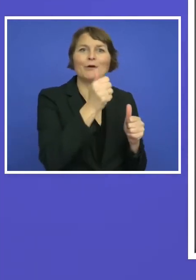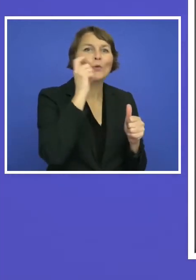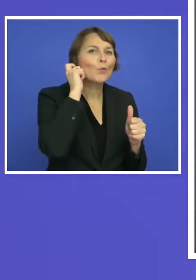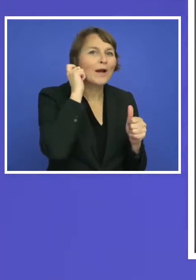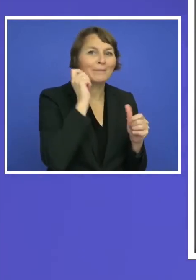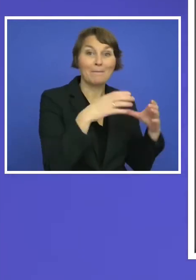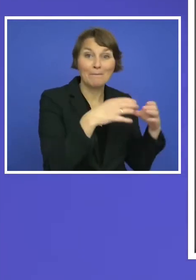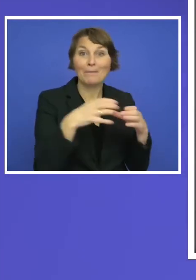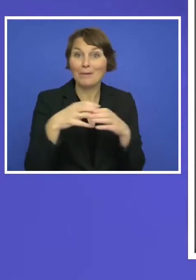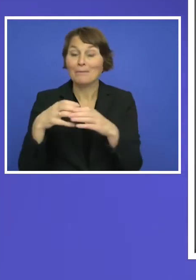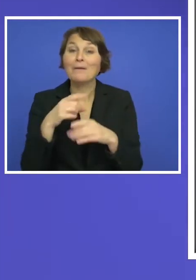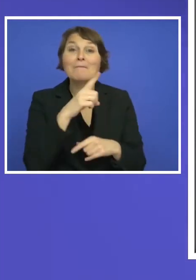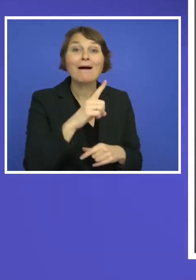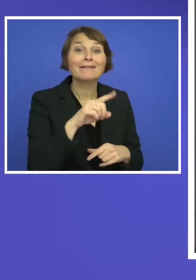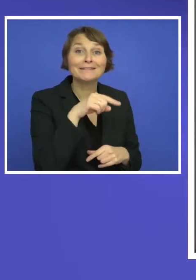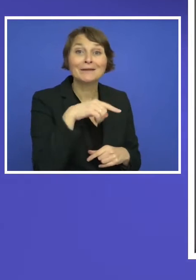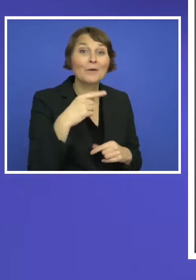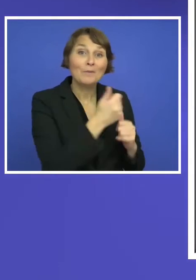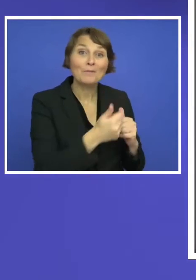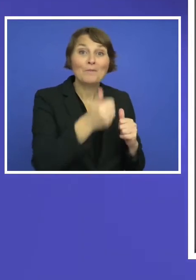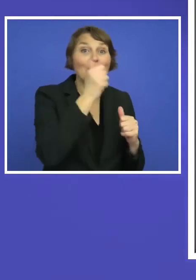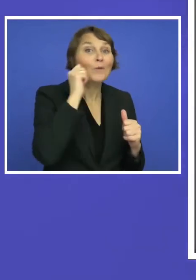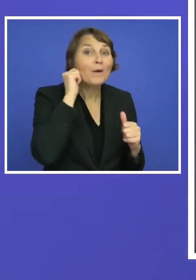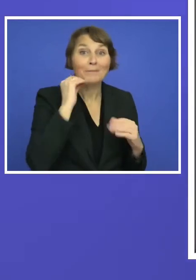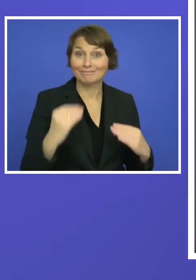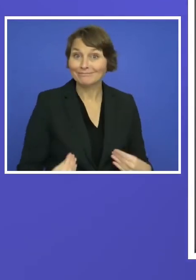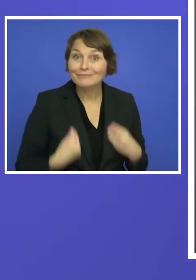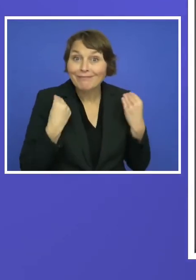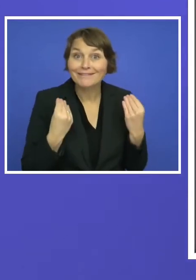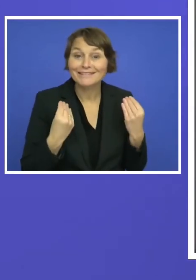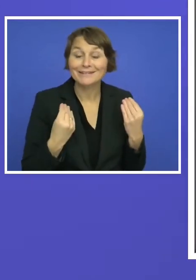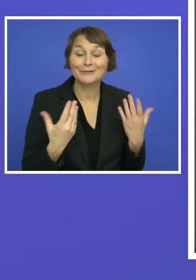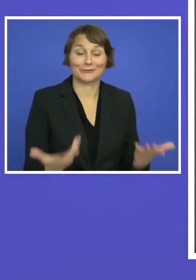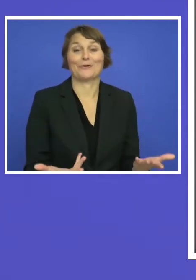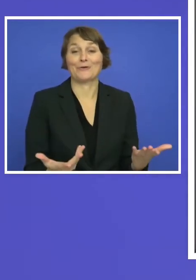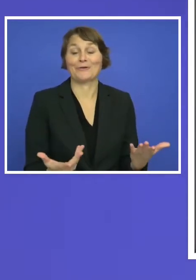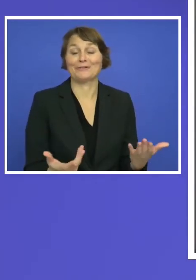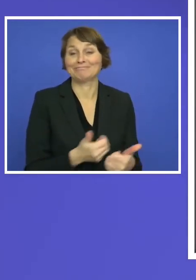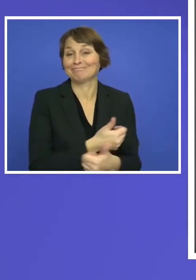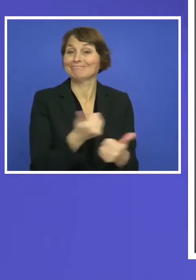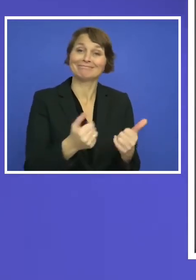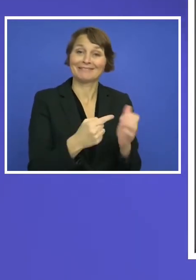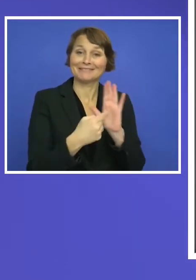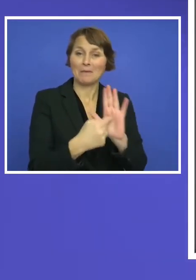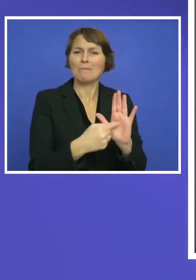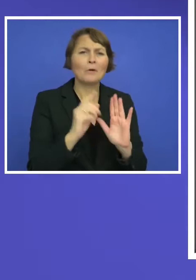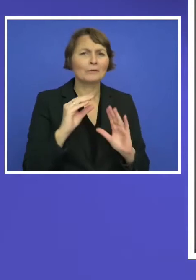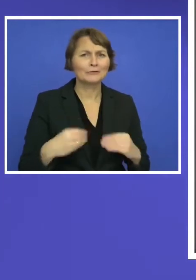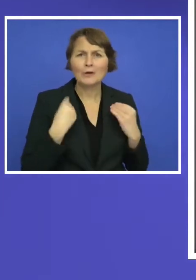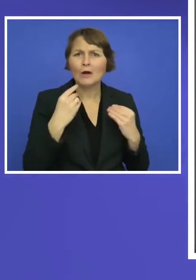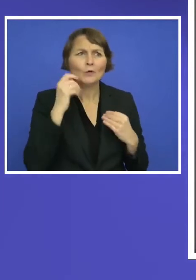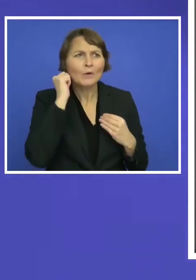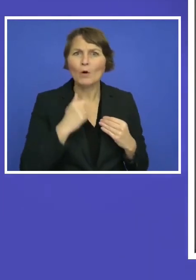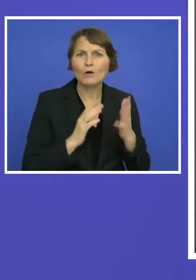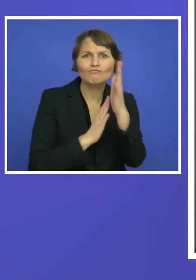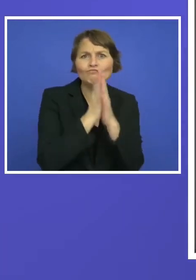young. Most of them. So that also shows that young women are interested to be